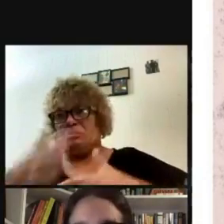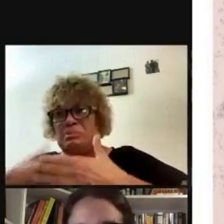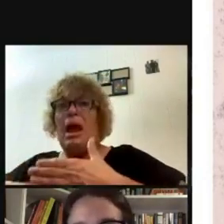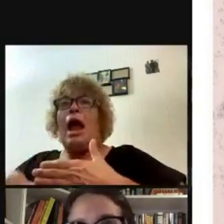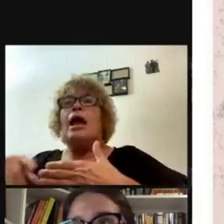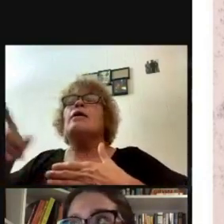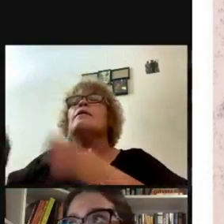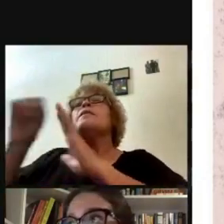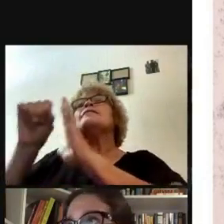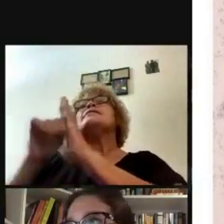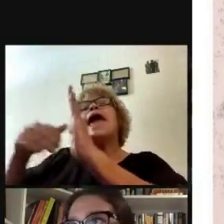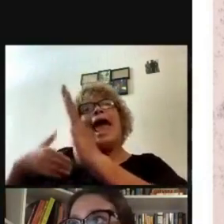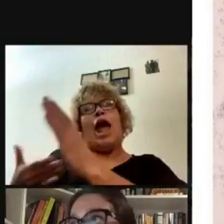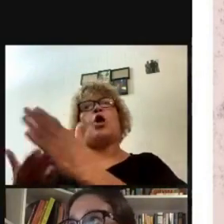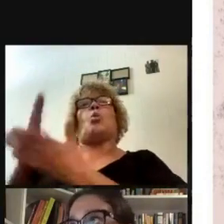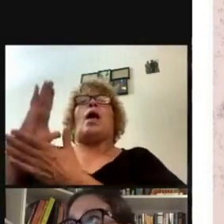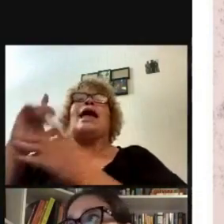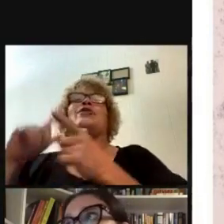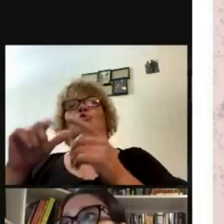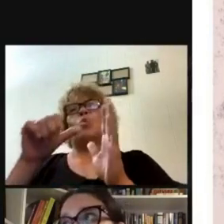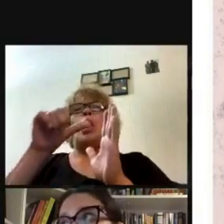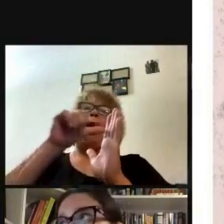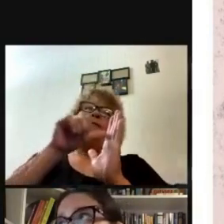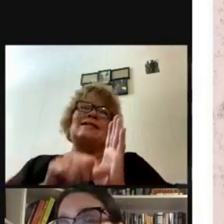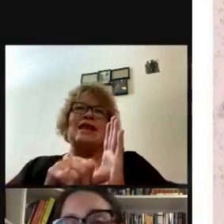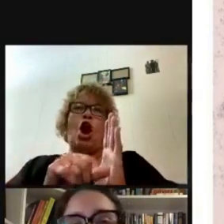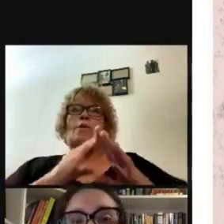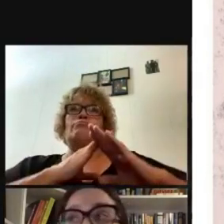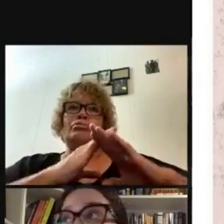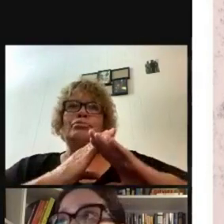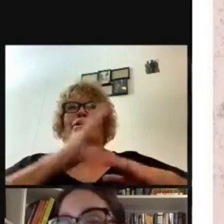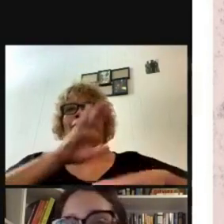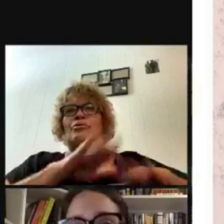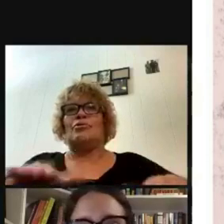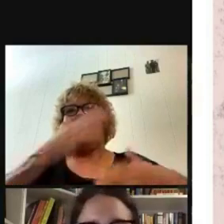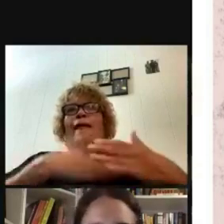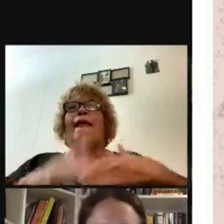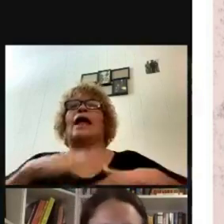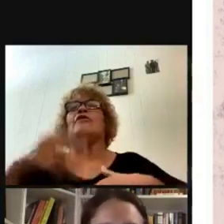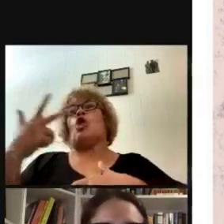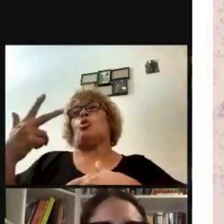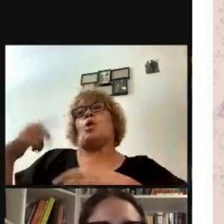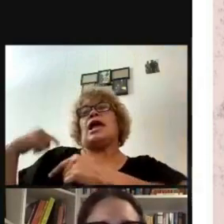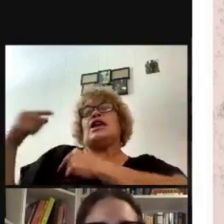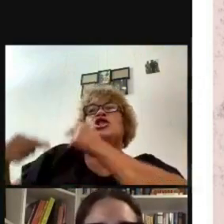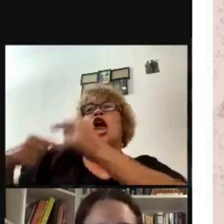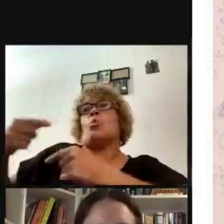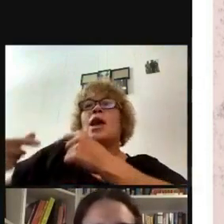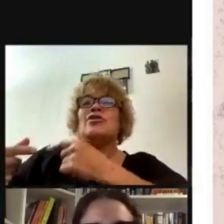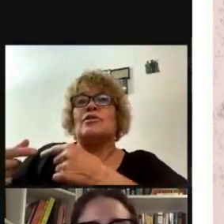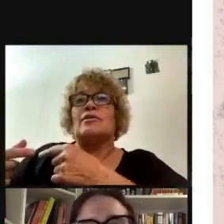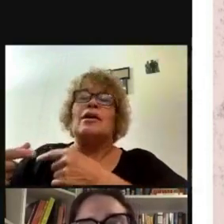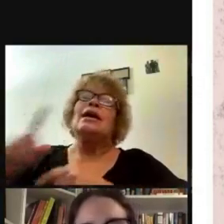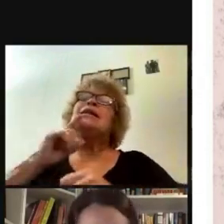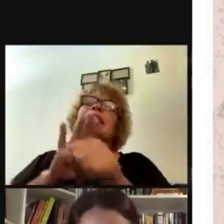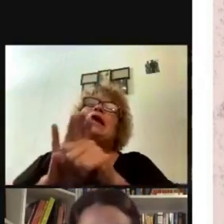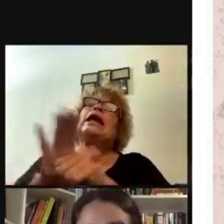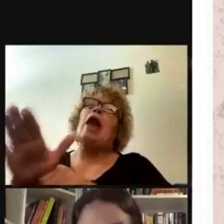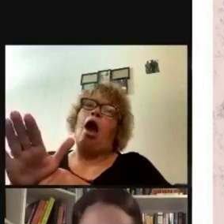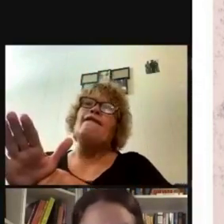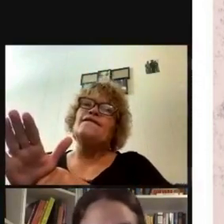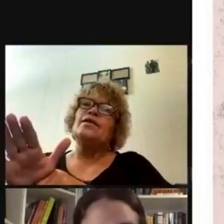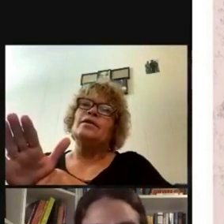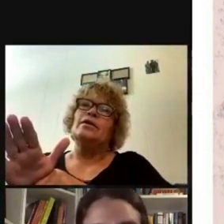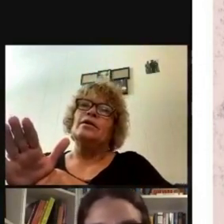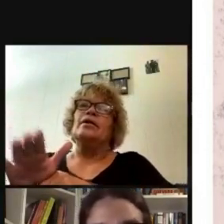had a right to sterilize because, quote, three generations of imbeciles are enough. And so this, with